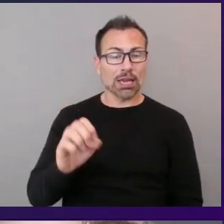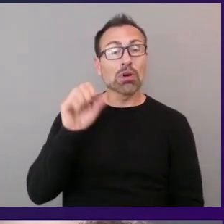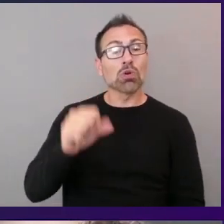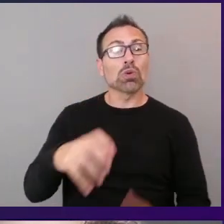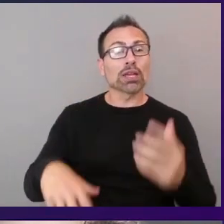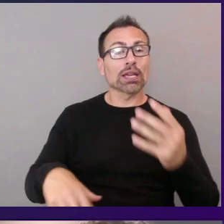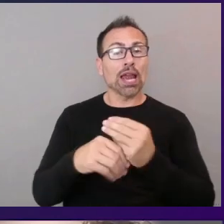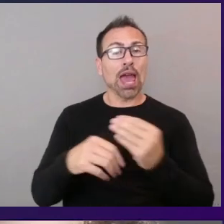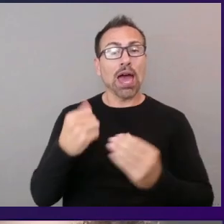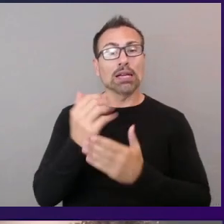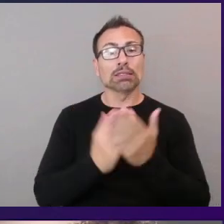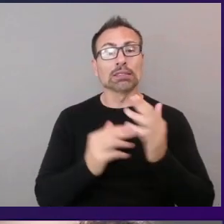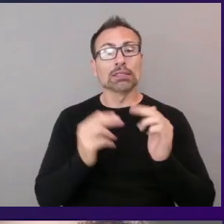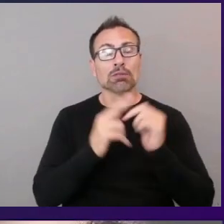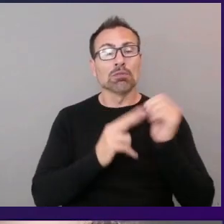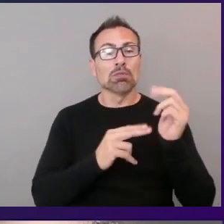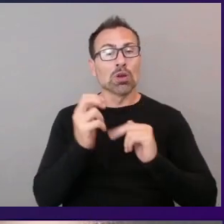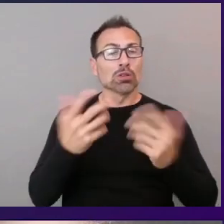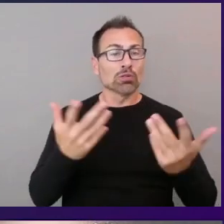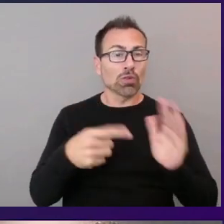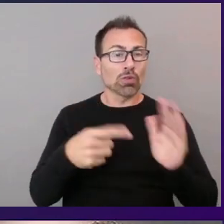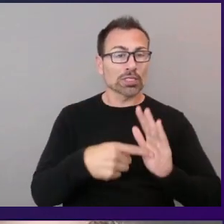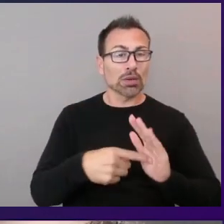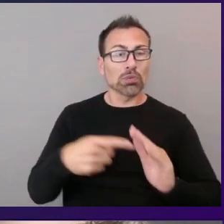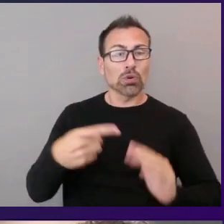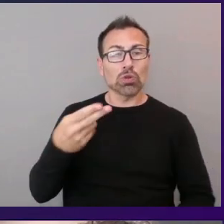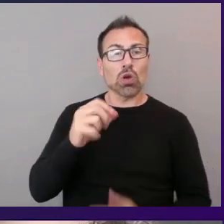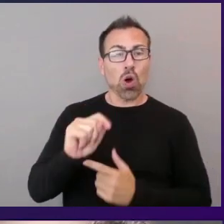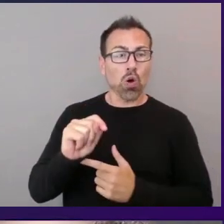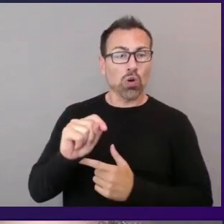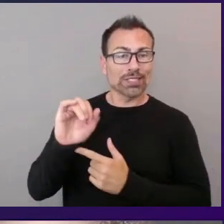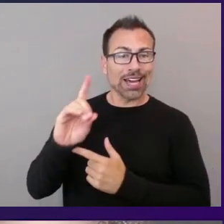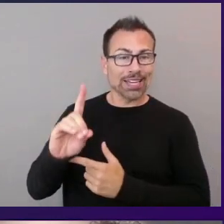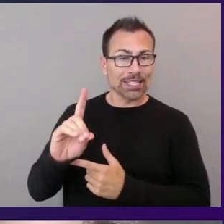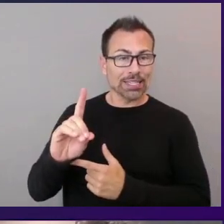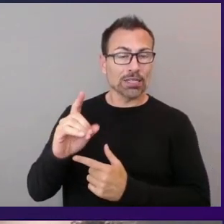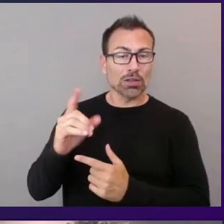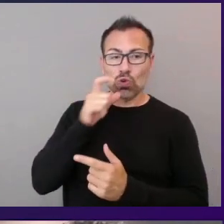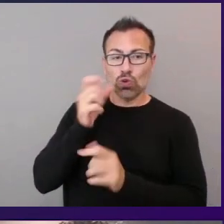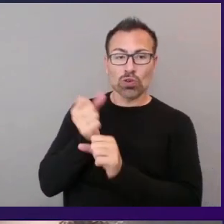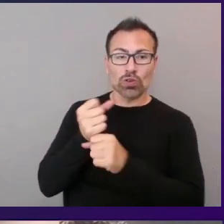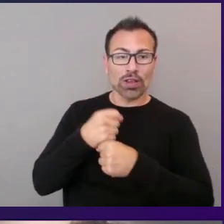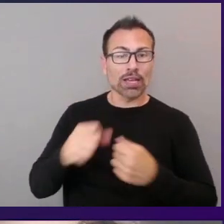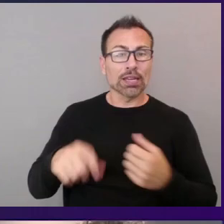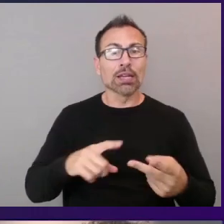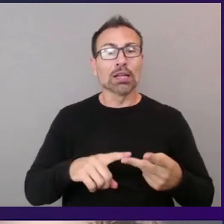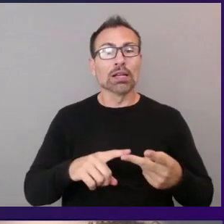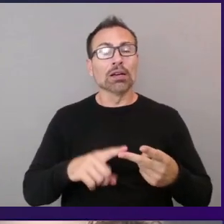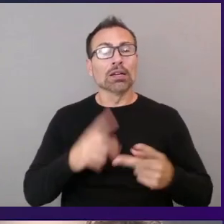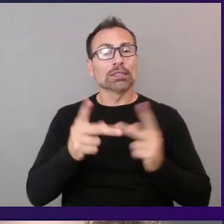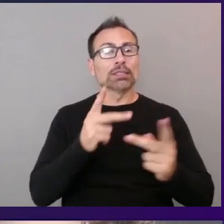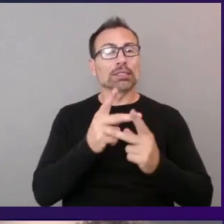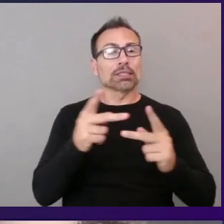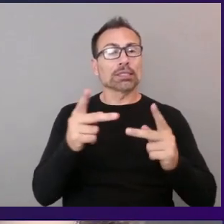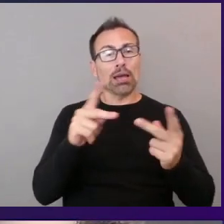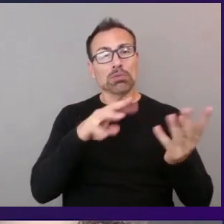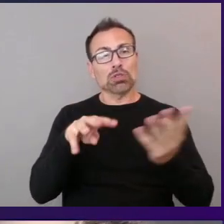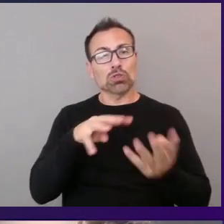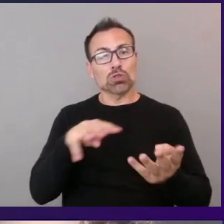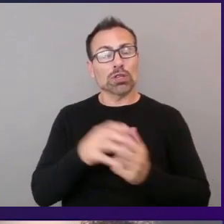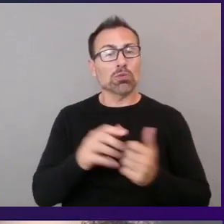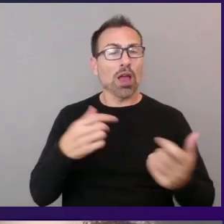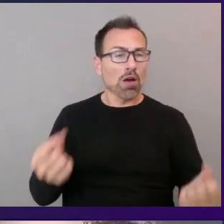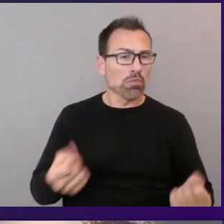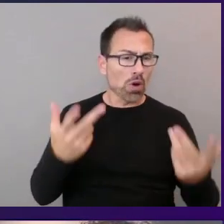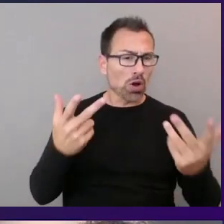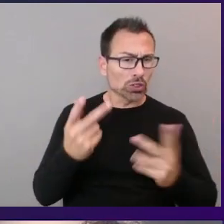for example, the host ID, so the ID of the player that creates the game, type string. We have multiple types. The opponent ID